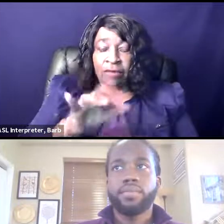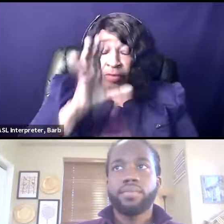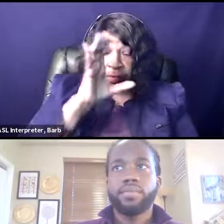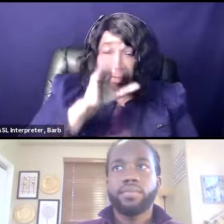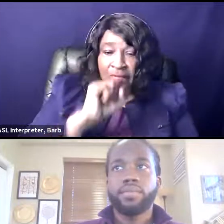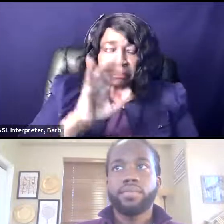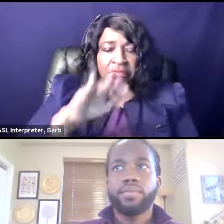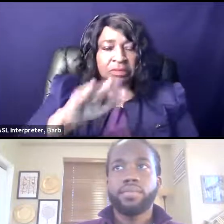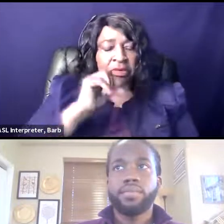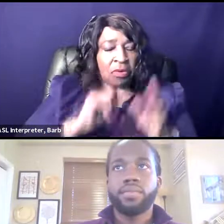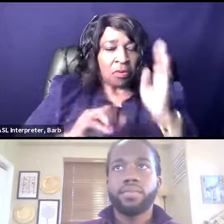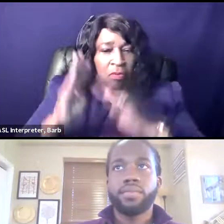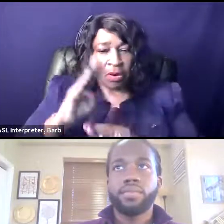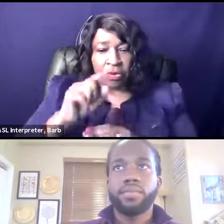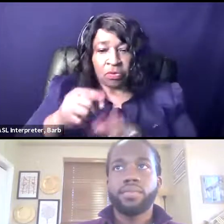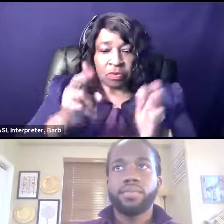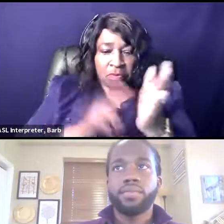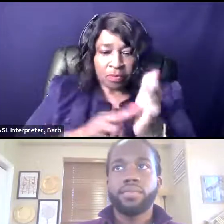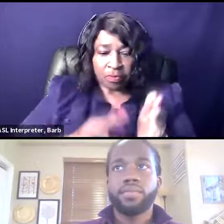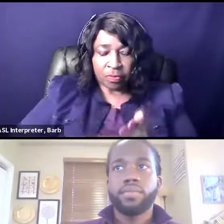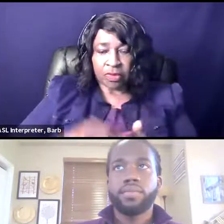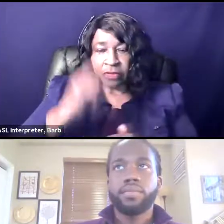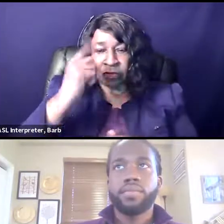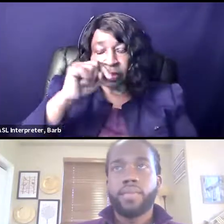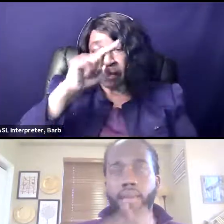it. If you sign up for our newsletter,